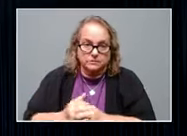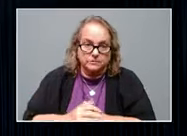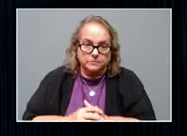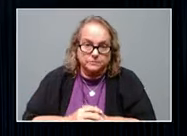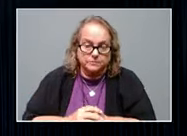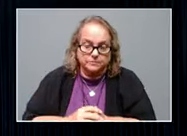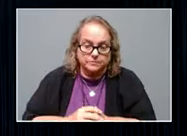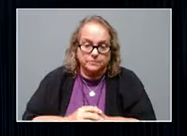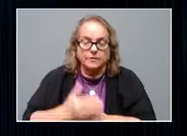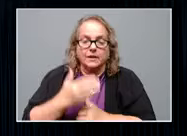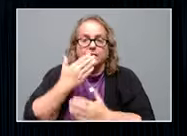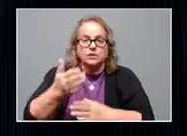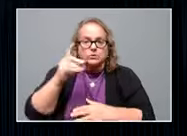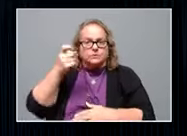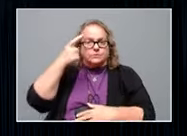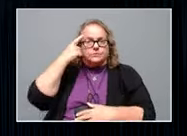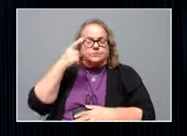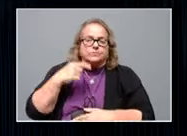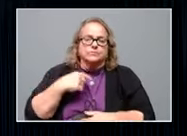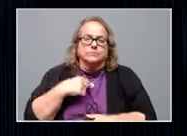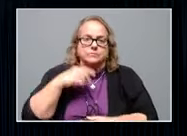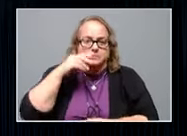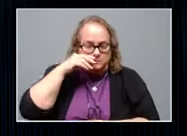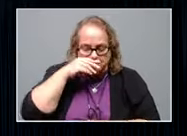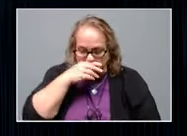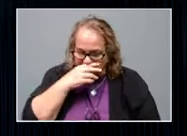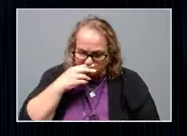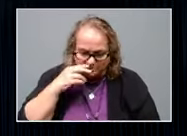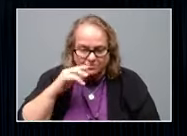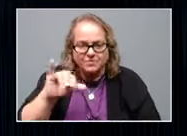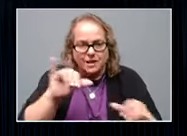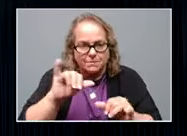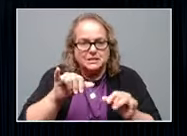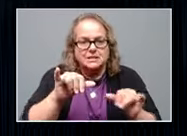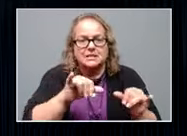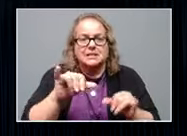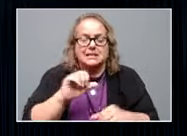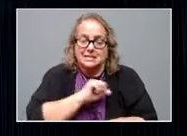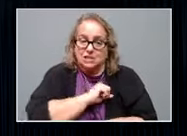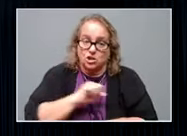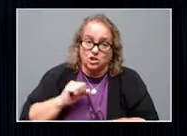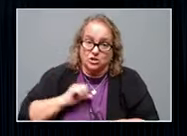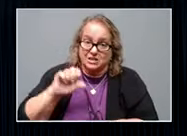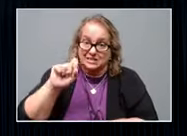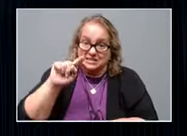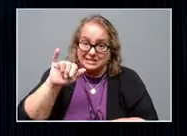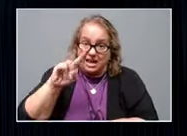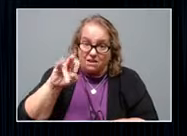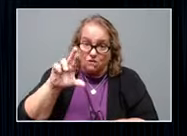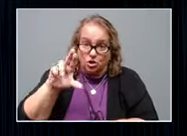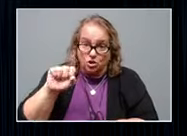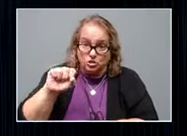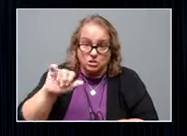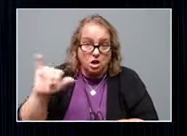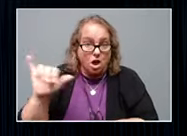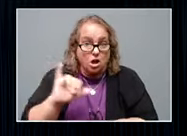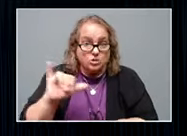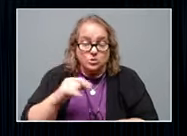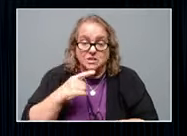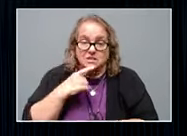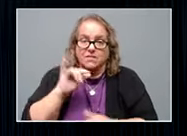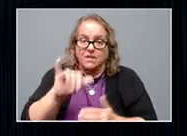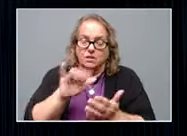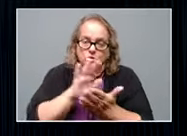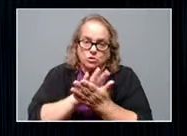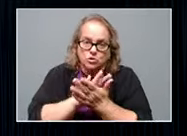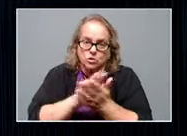Thank you, Governor. To stay on the same line, Senator Stivers also said that the school districts